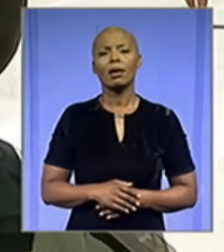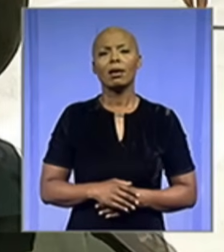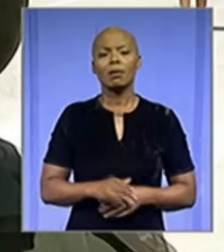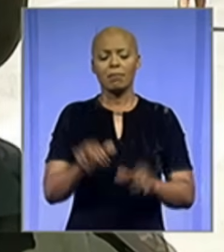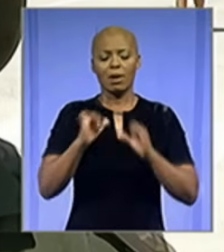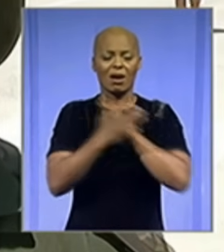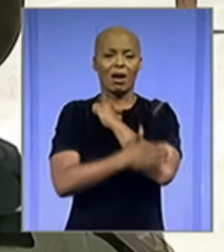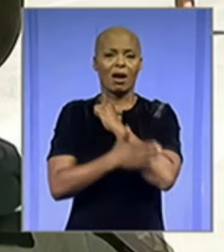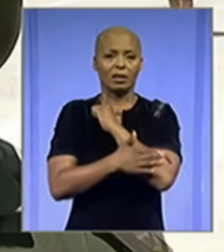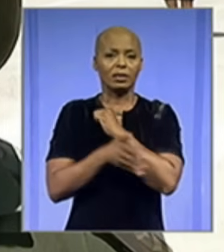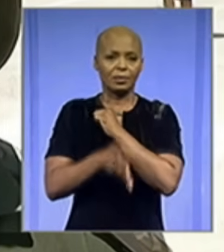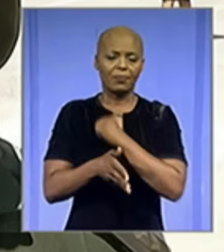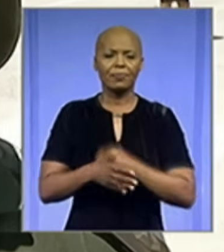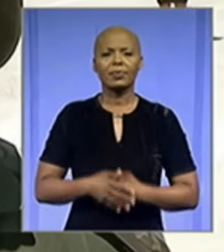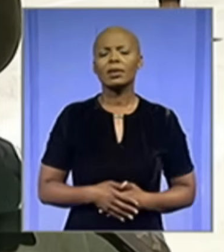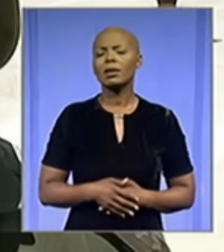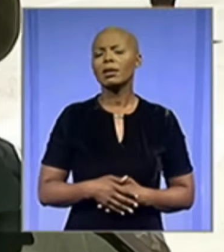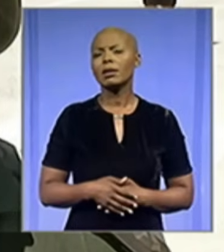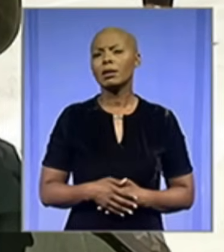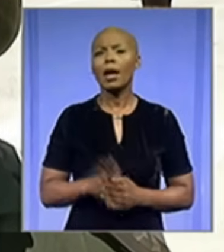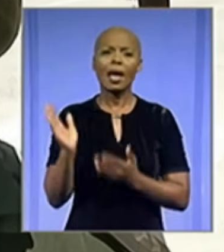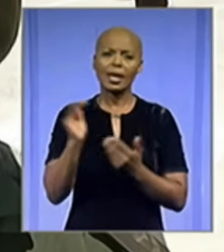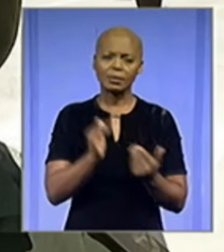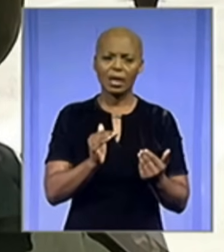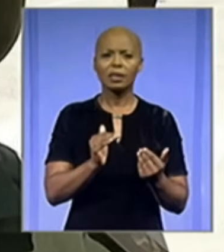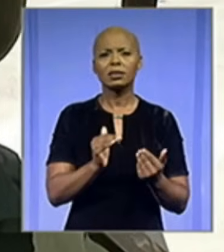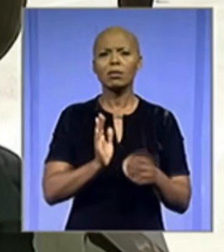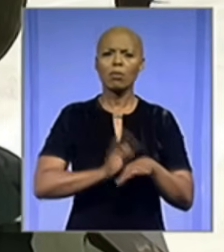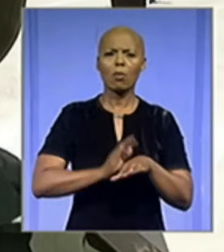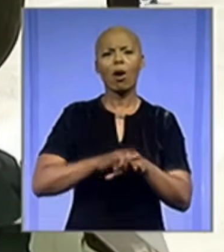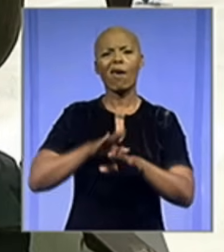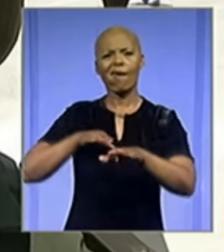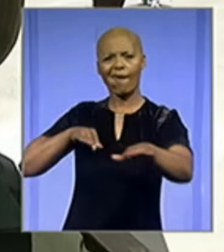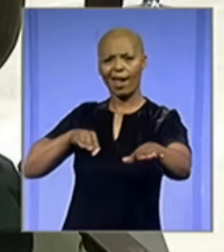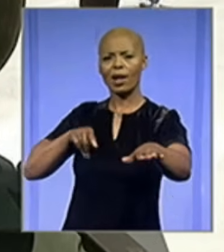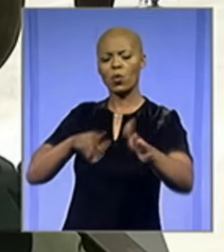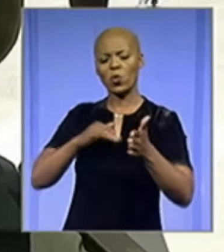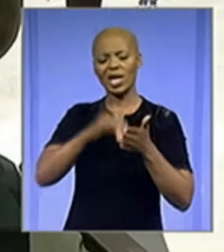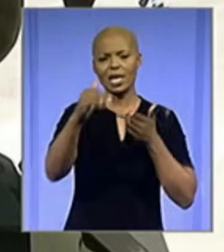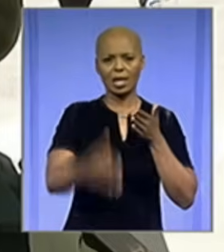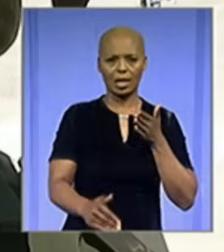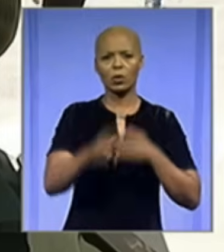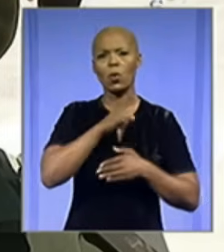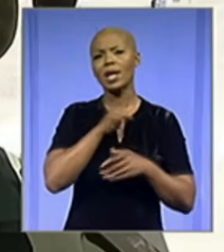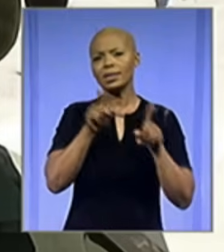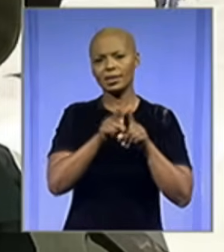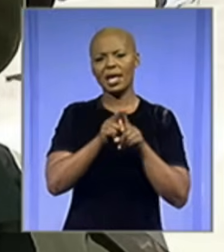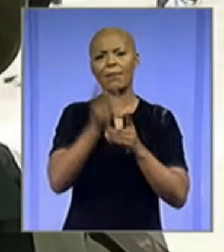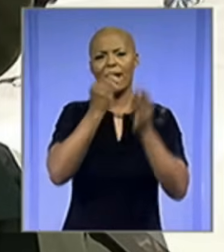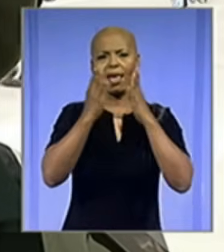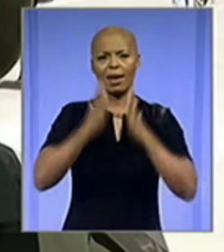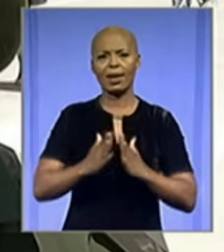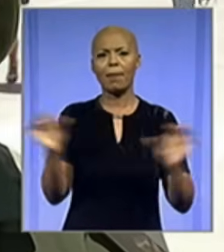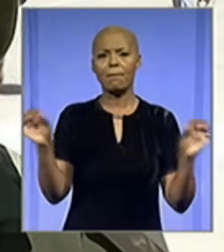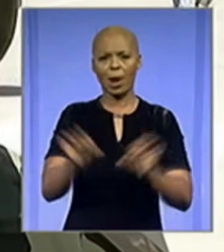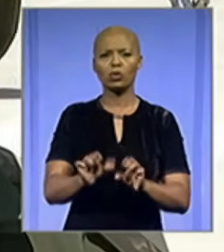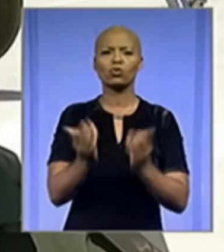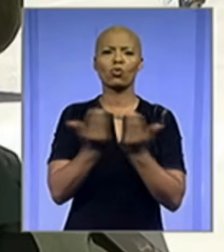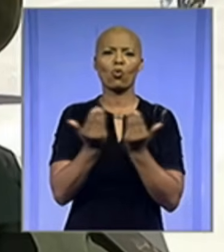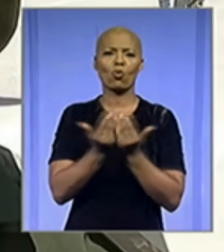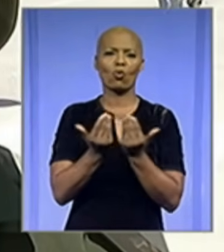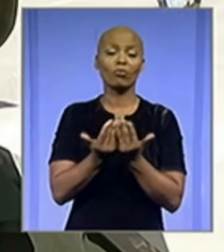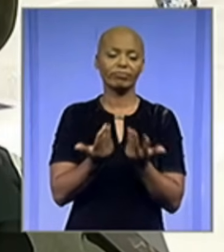And currently, we're actually expecting another peak over the weekend as now the learners will be returning back, as we know that also